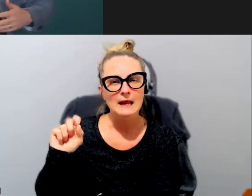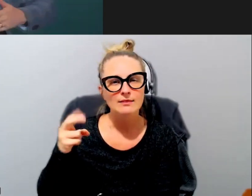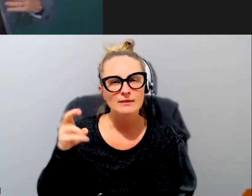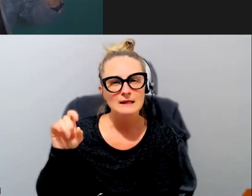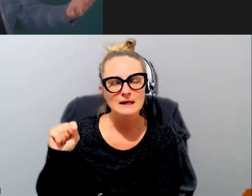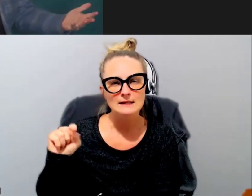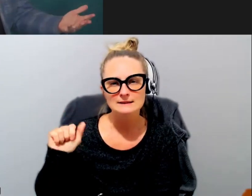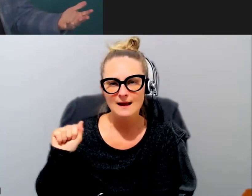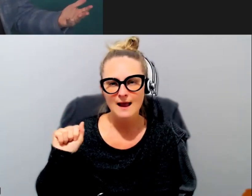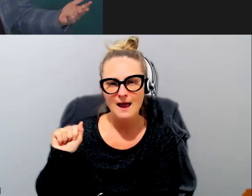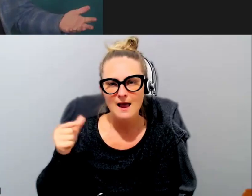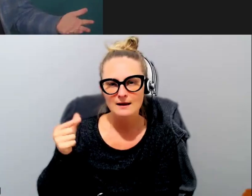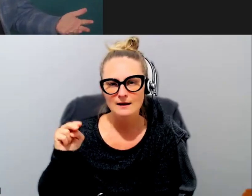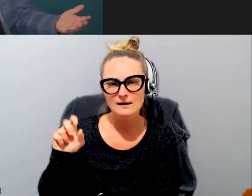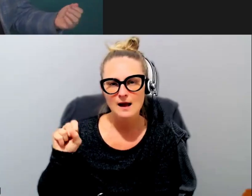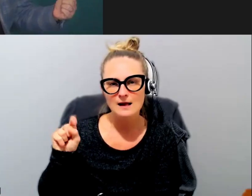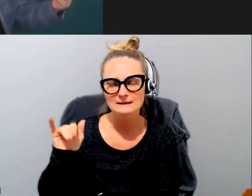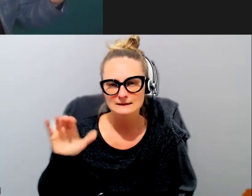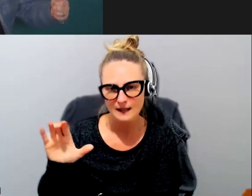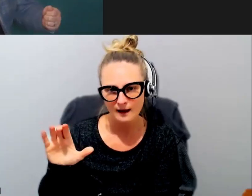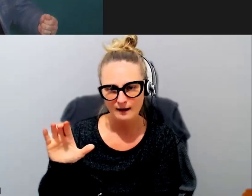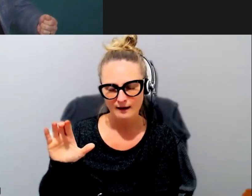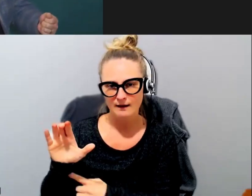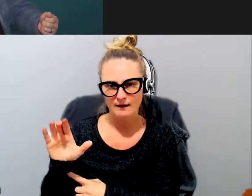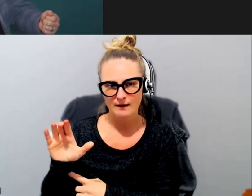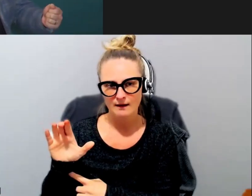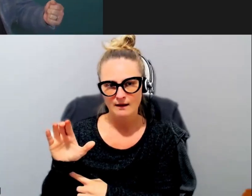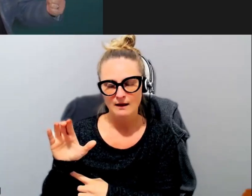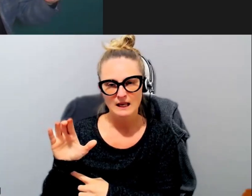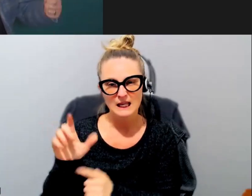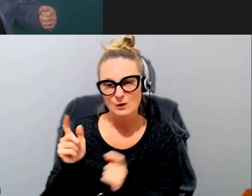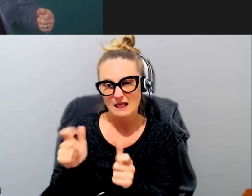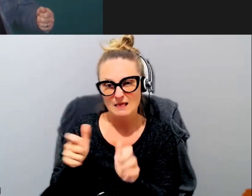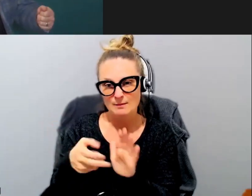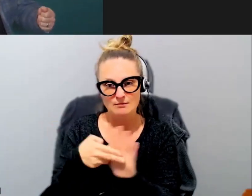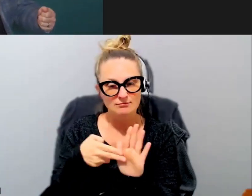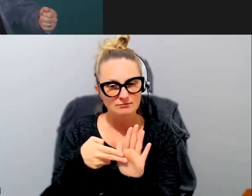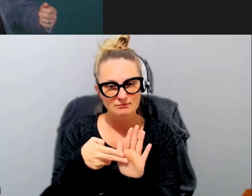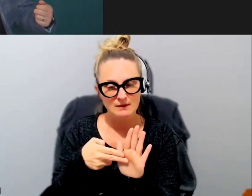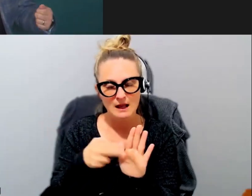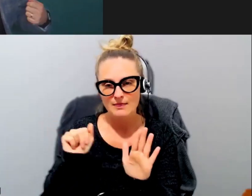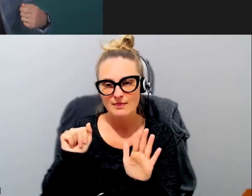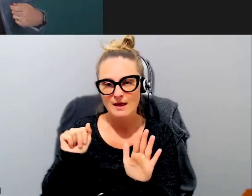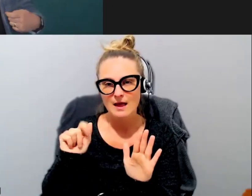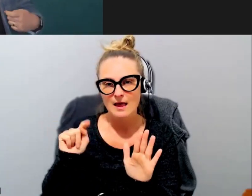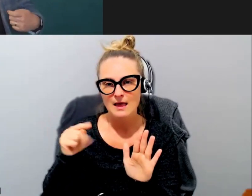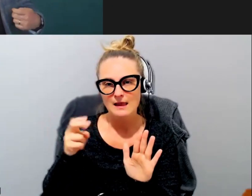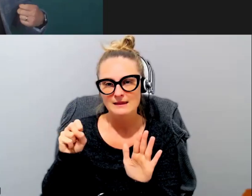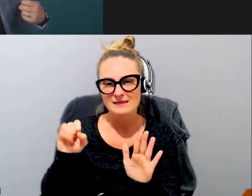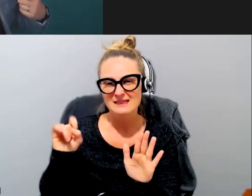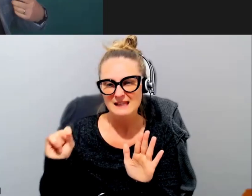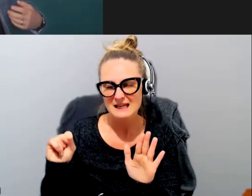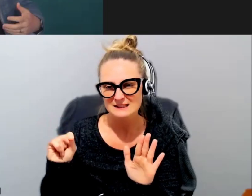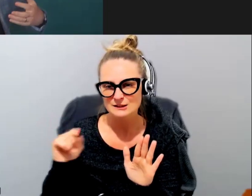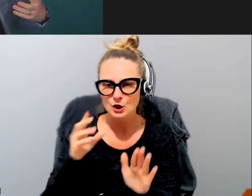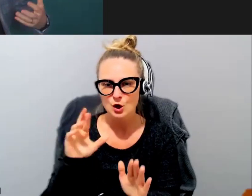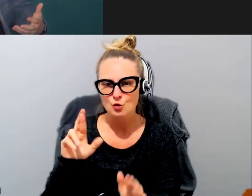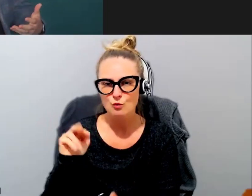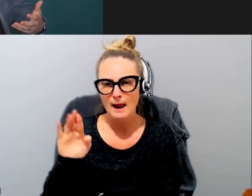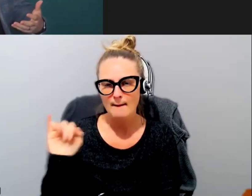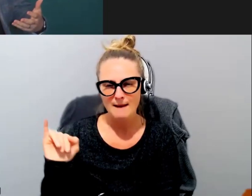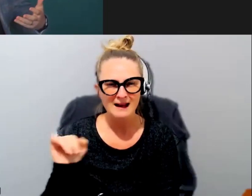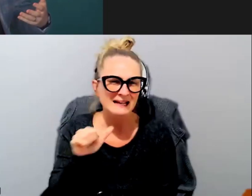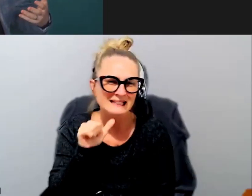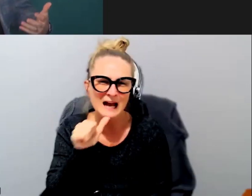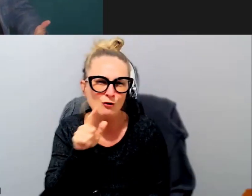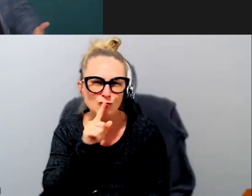it wasn't so easy to do that, and he was immediately labeled the atheist rabbi. It's not really the word he used. He embraced the